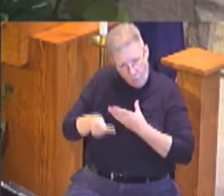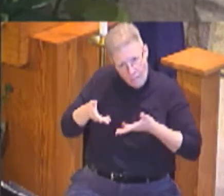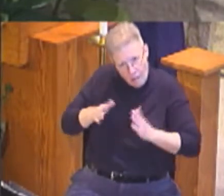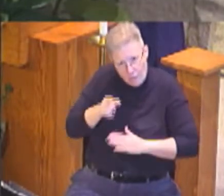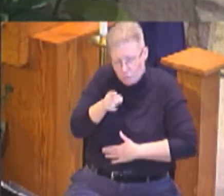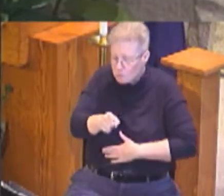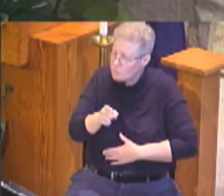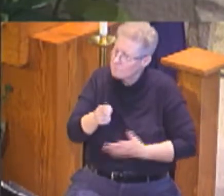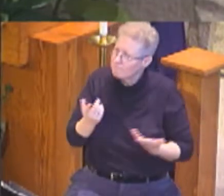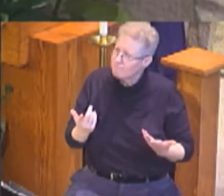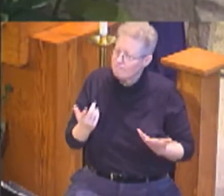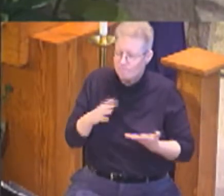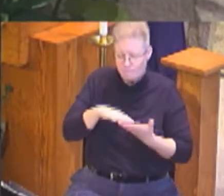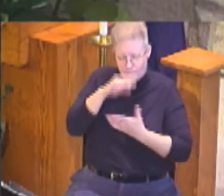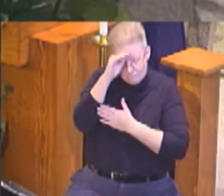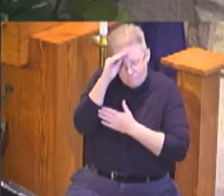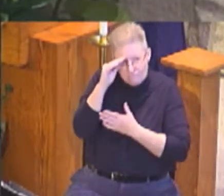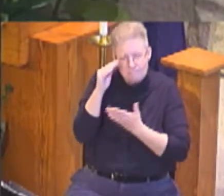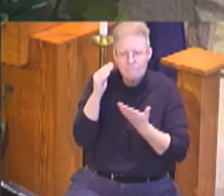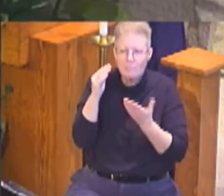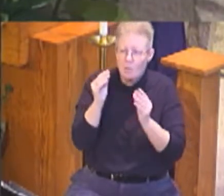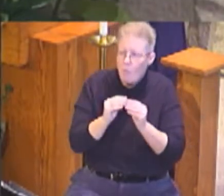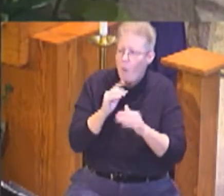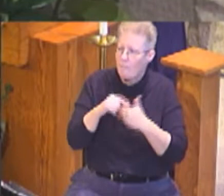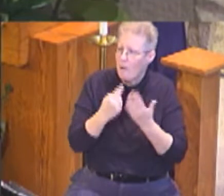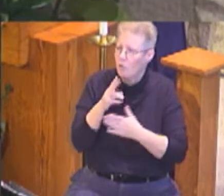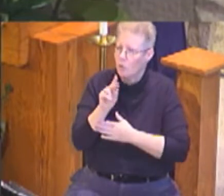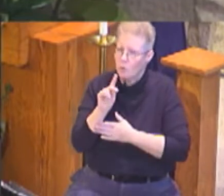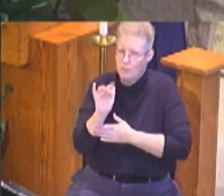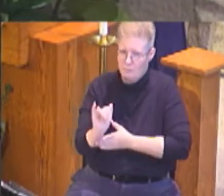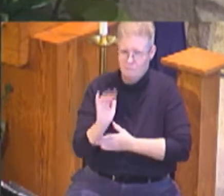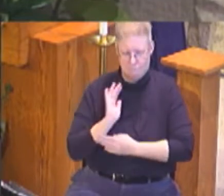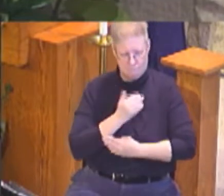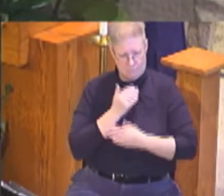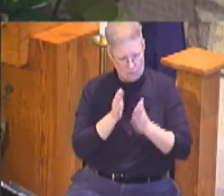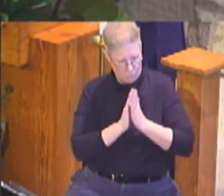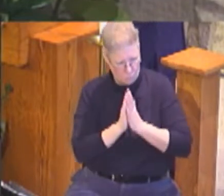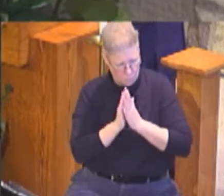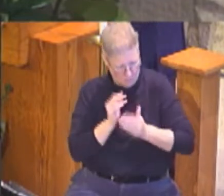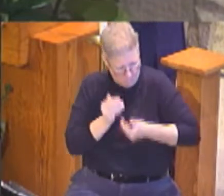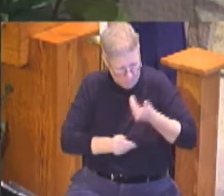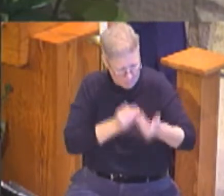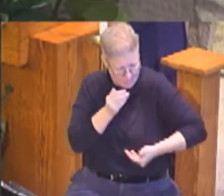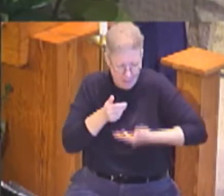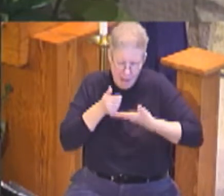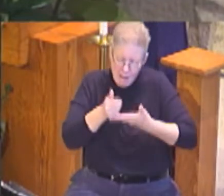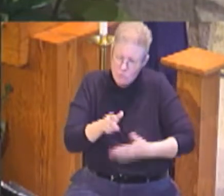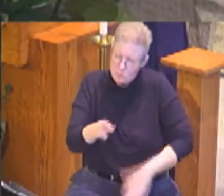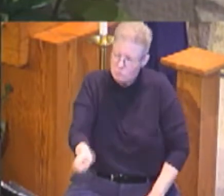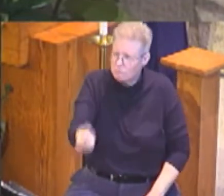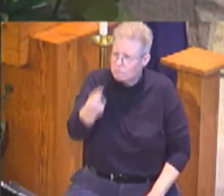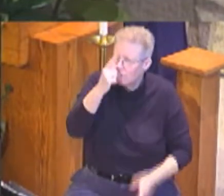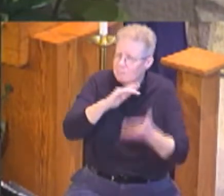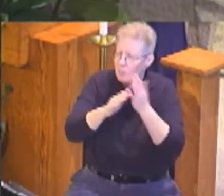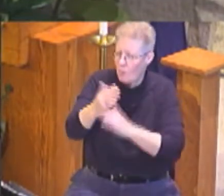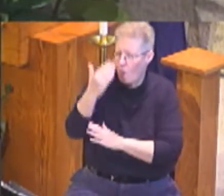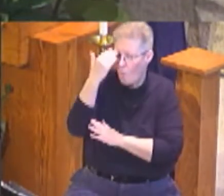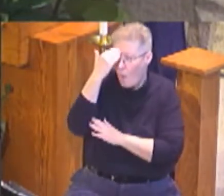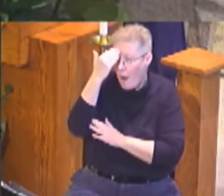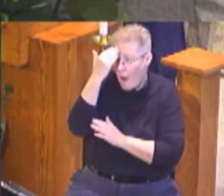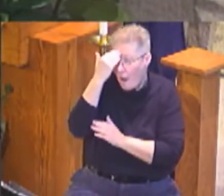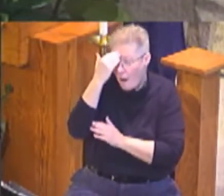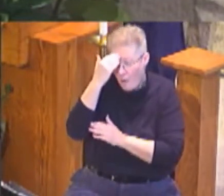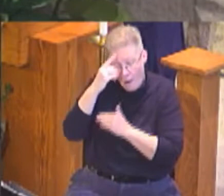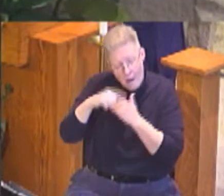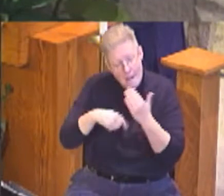prayer process, then helps you to develop a more powerful awareness of being in sacred service through holding